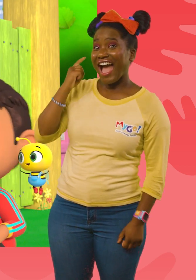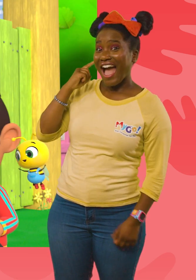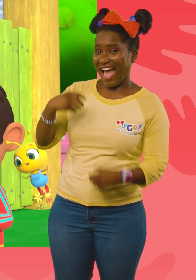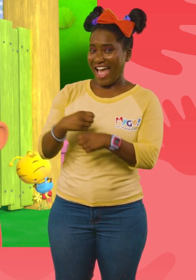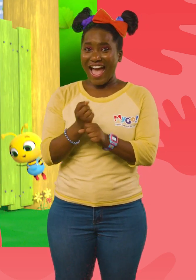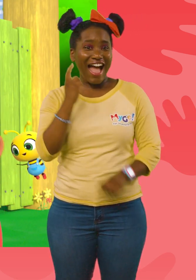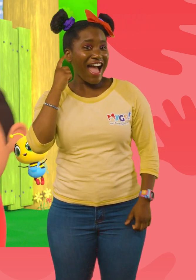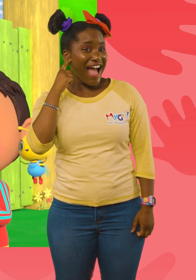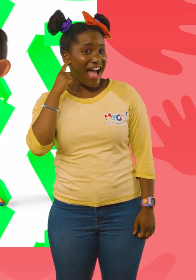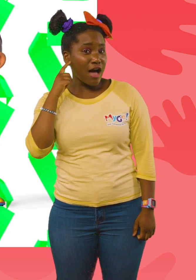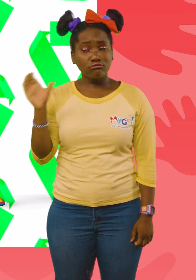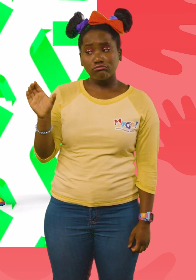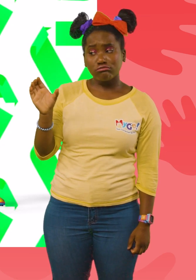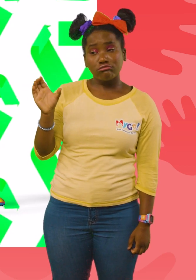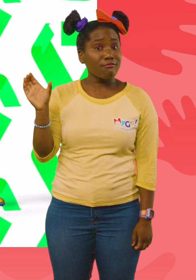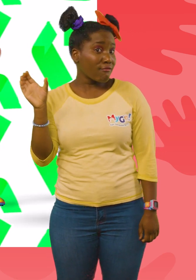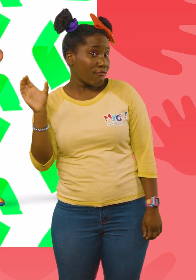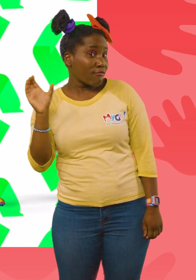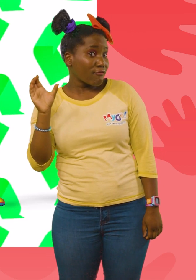sound. Make a sound, make a sound.